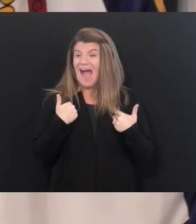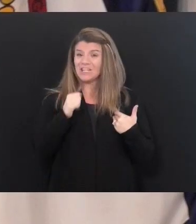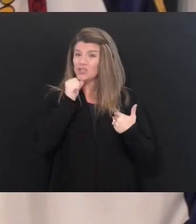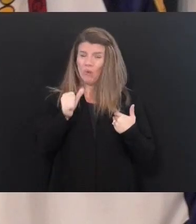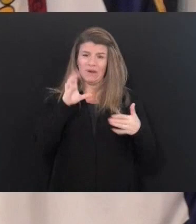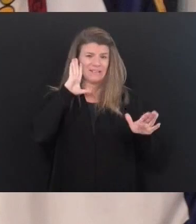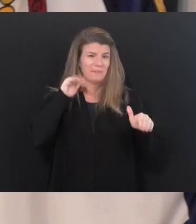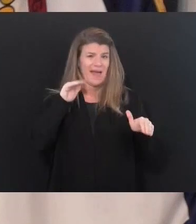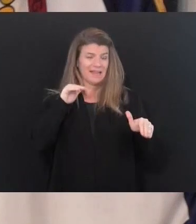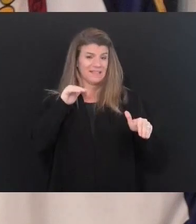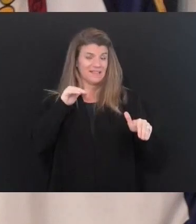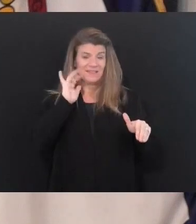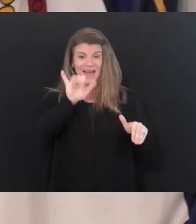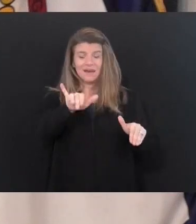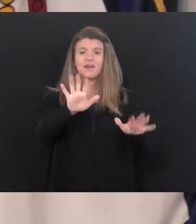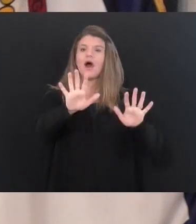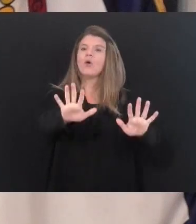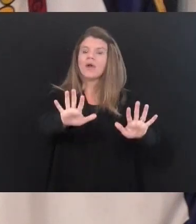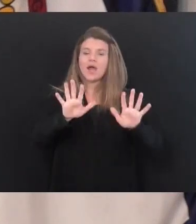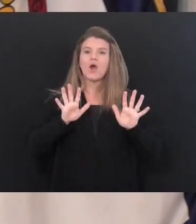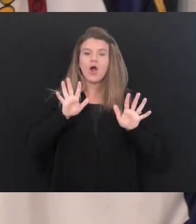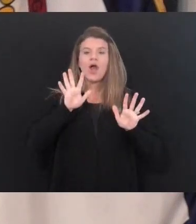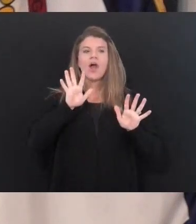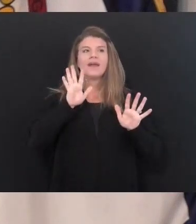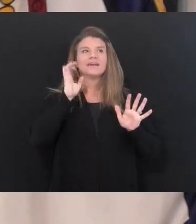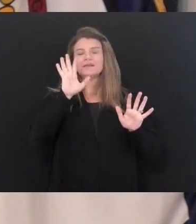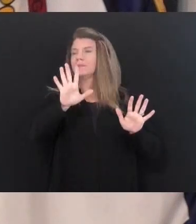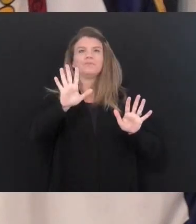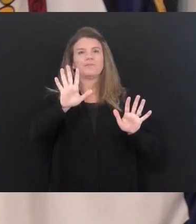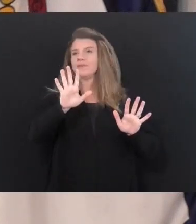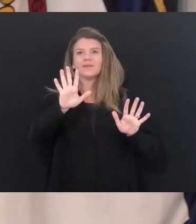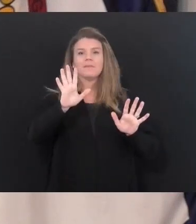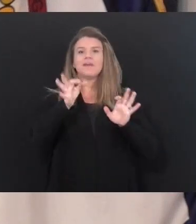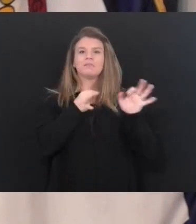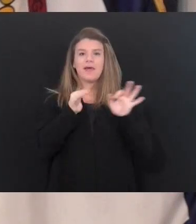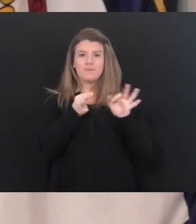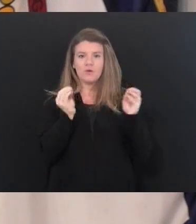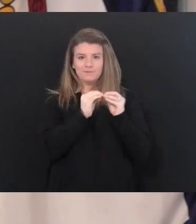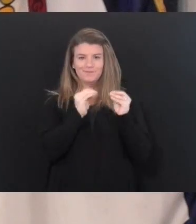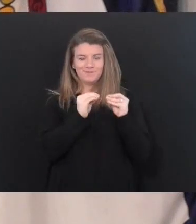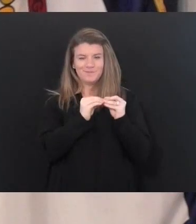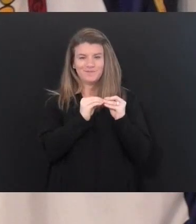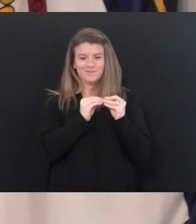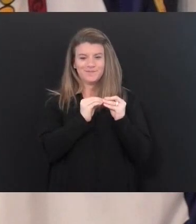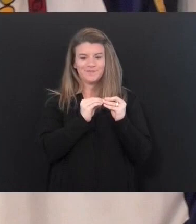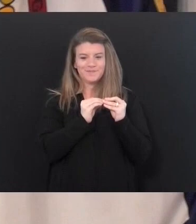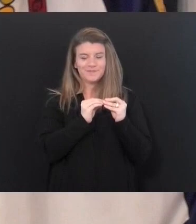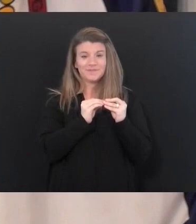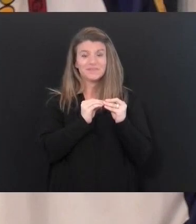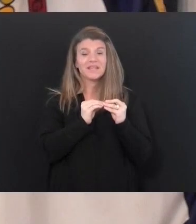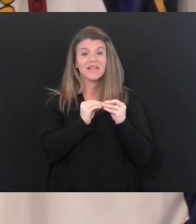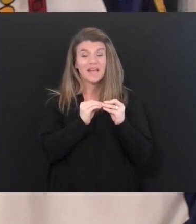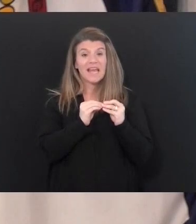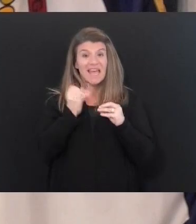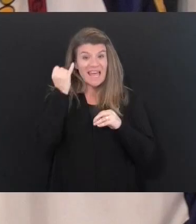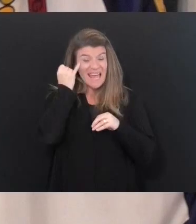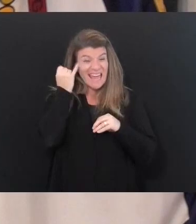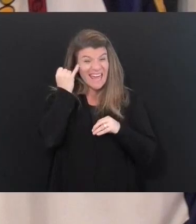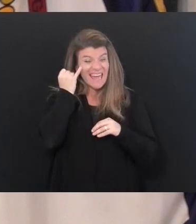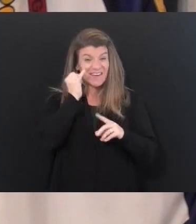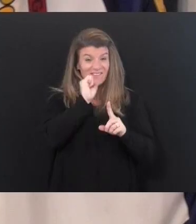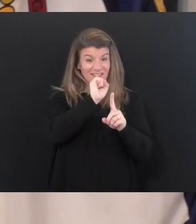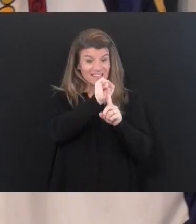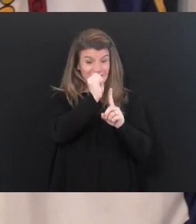for us to now if we had, let me go one step further. If we had a situation